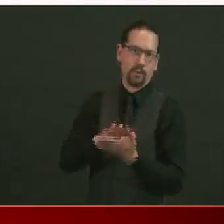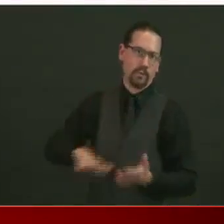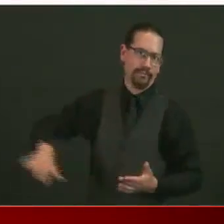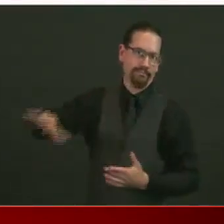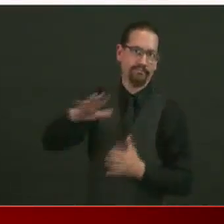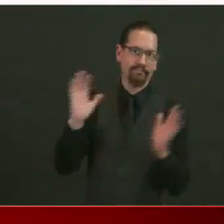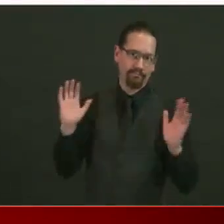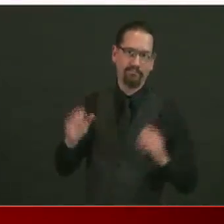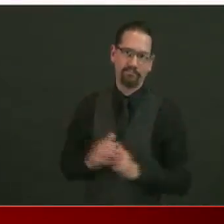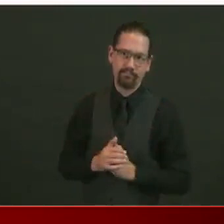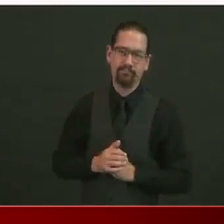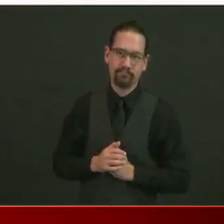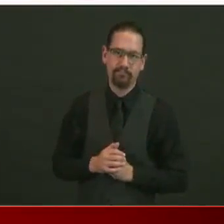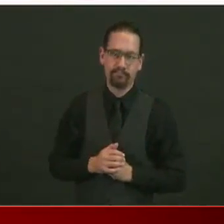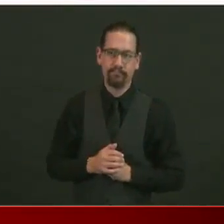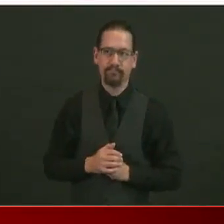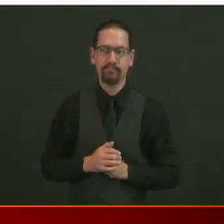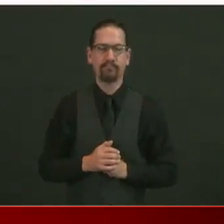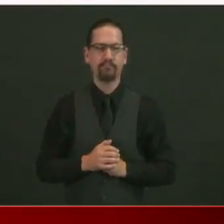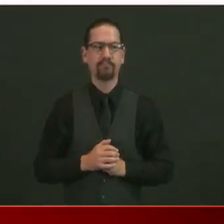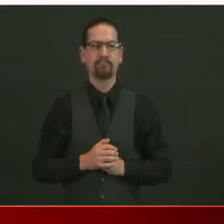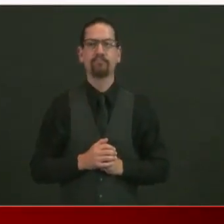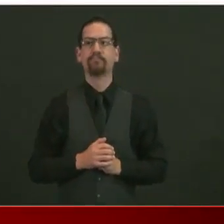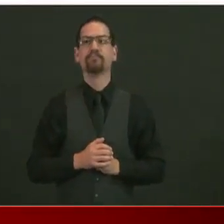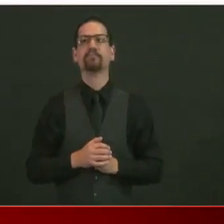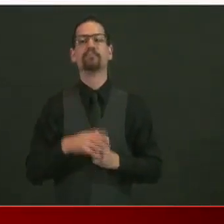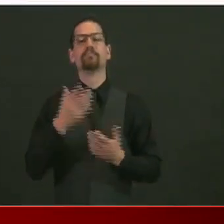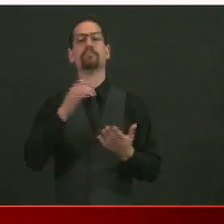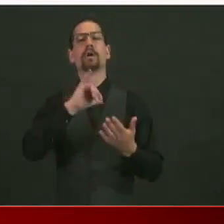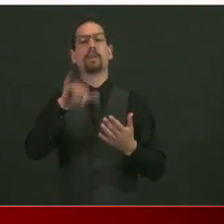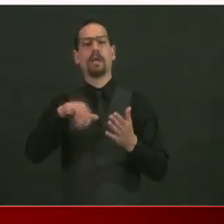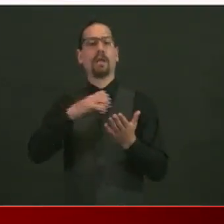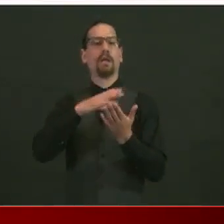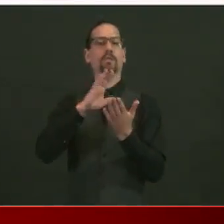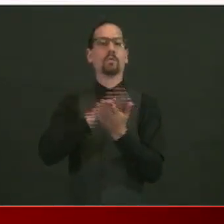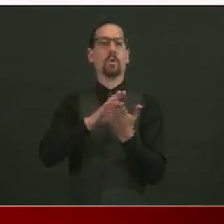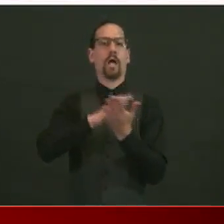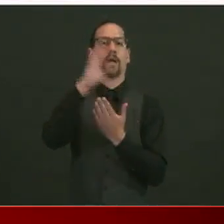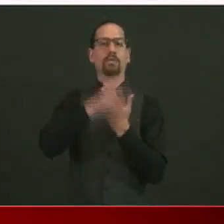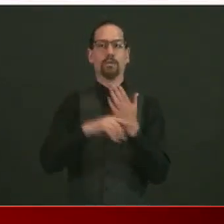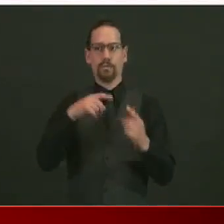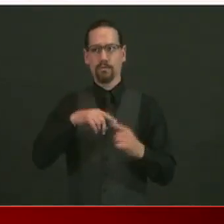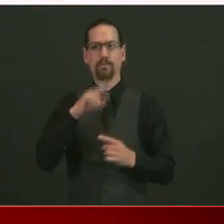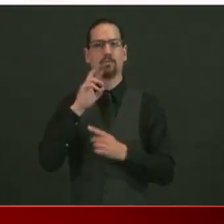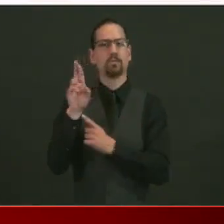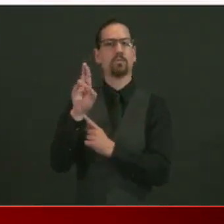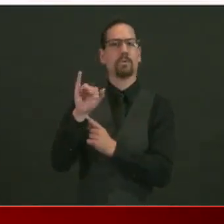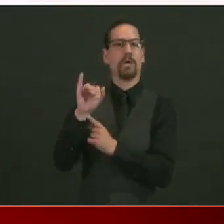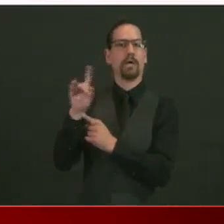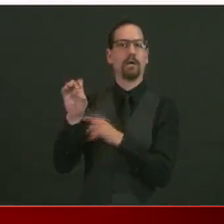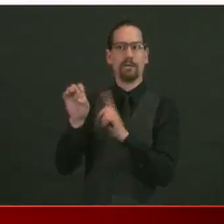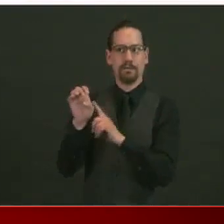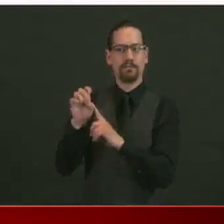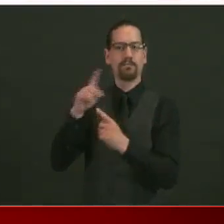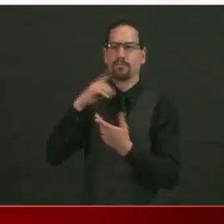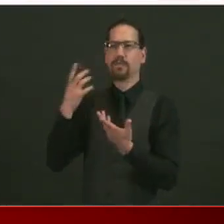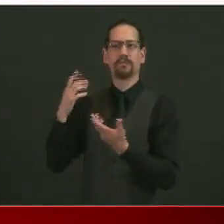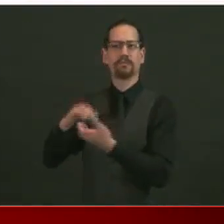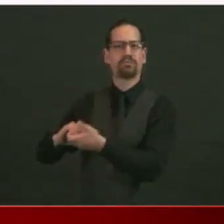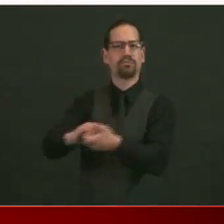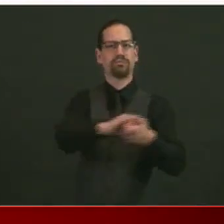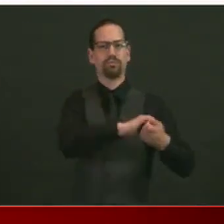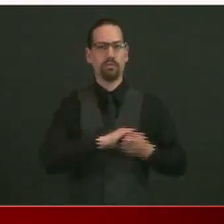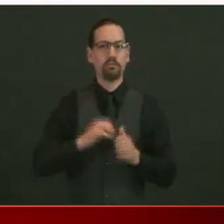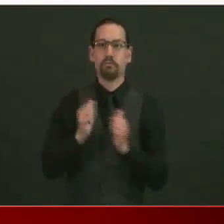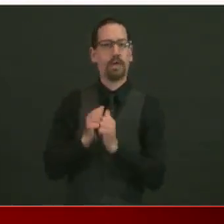sumamente importante. In addition to the calendar, RIDE is working with the team at the Rhode Island Department of Health to develop a full range of school